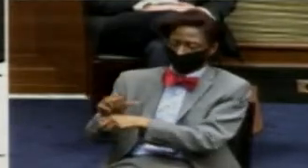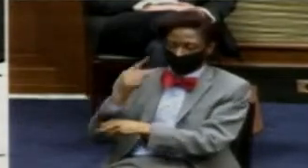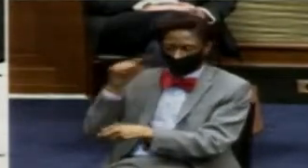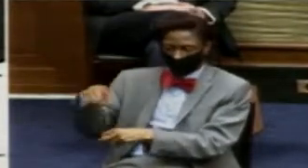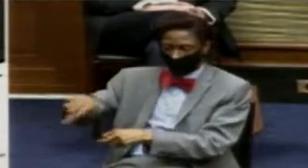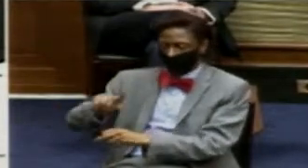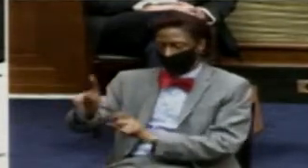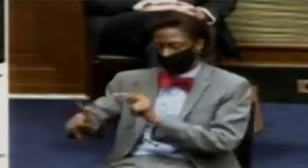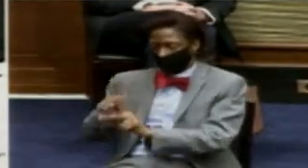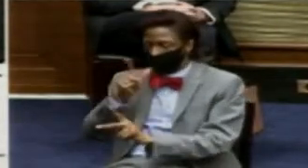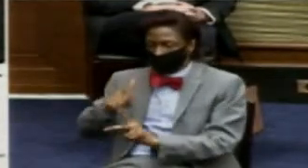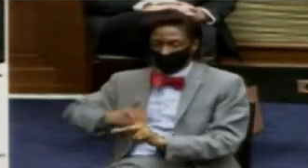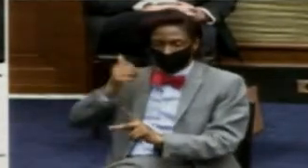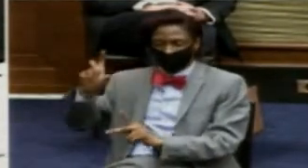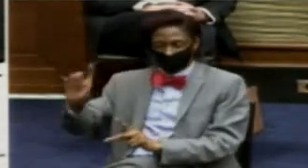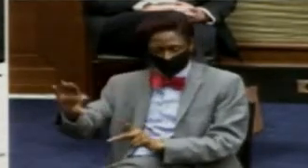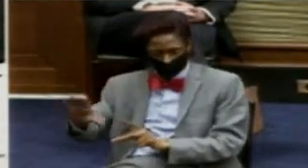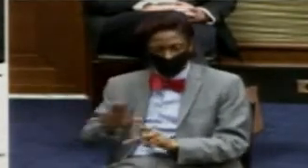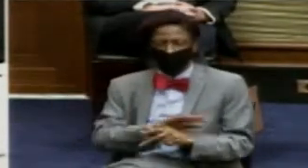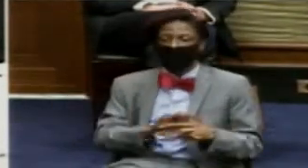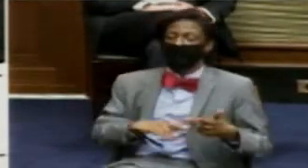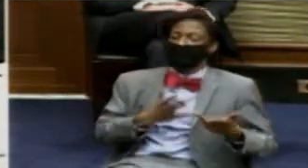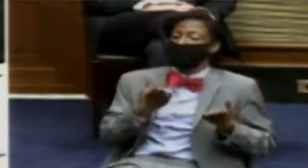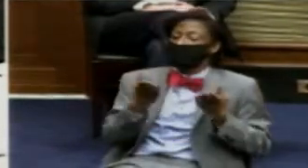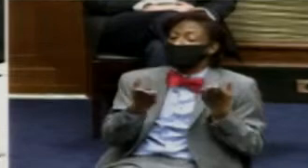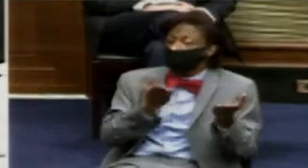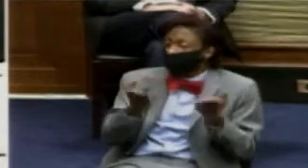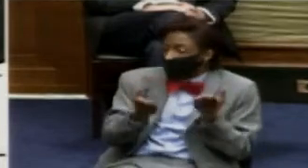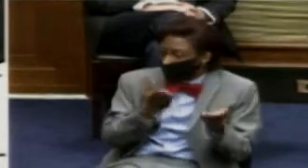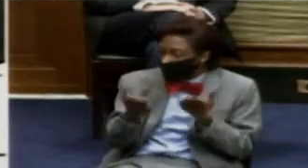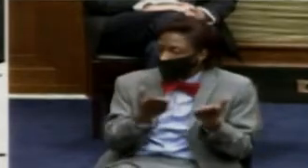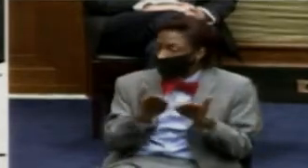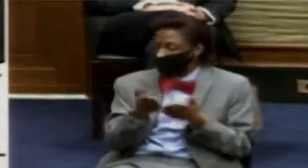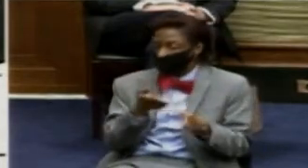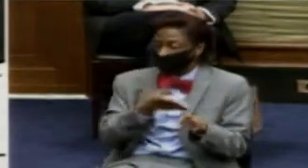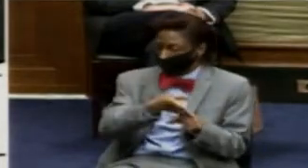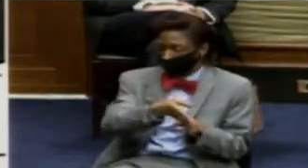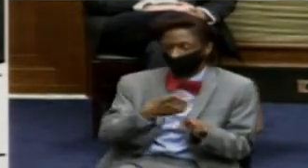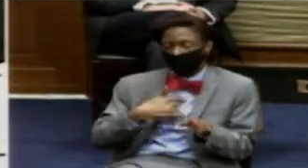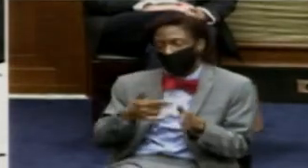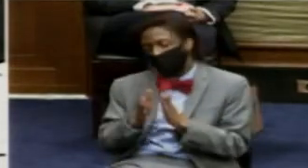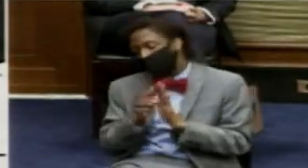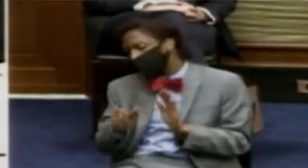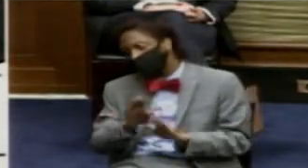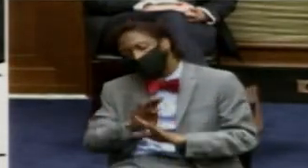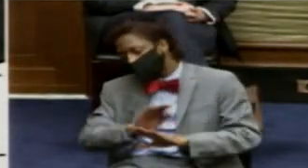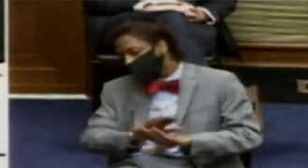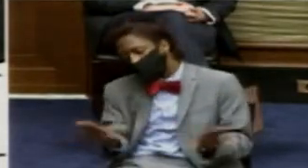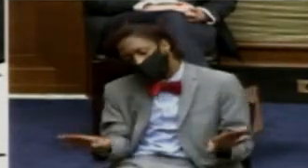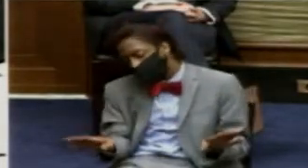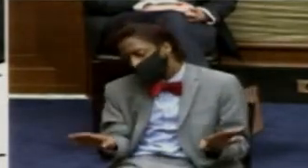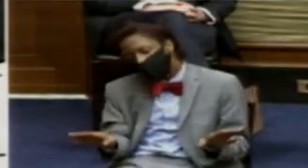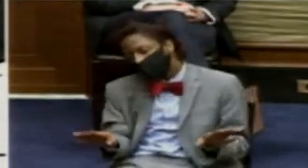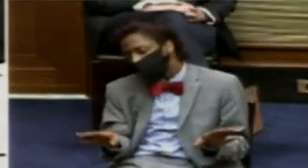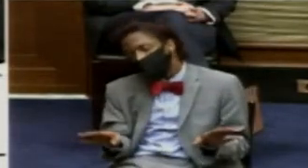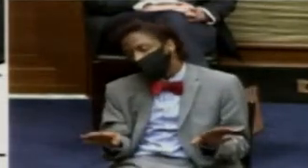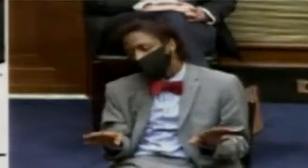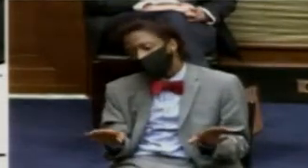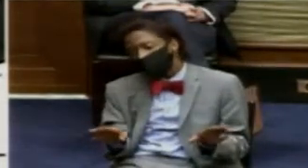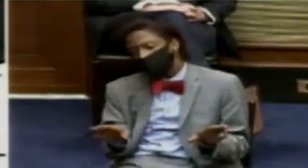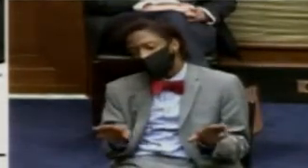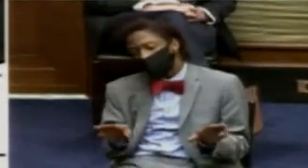Further, our hospitality sector, and I ask you not to not take it